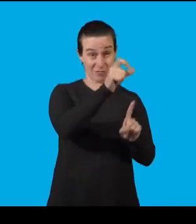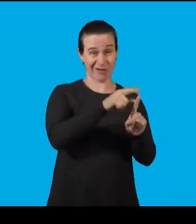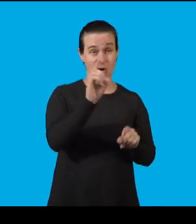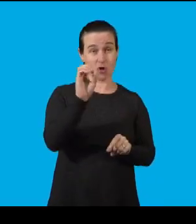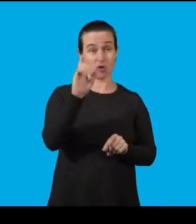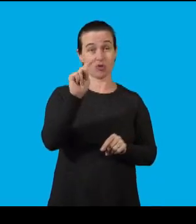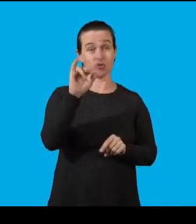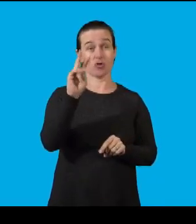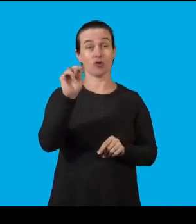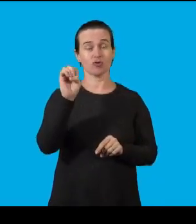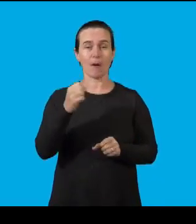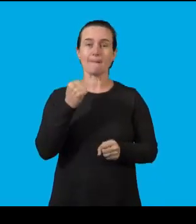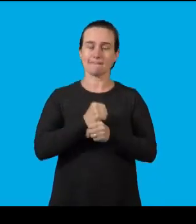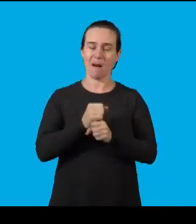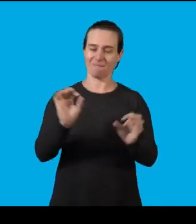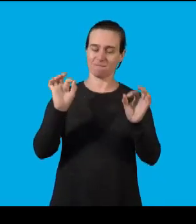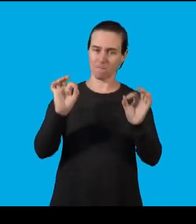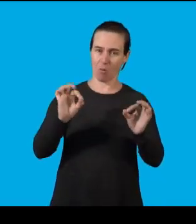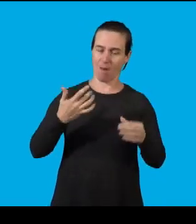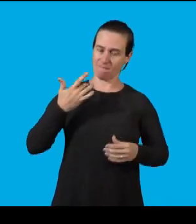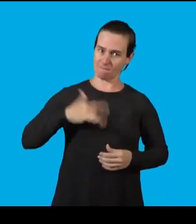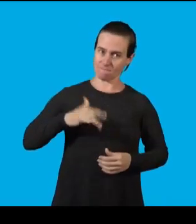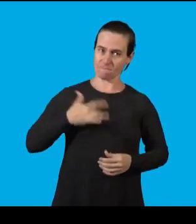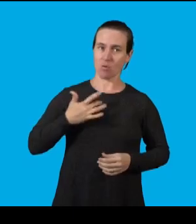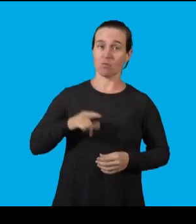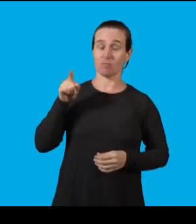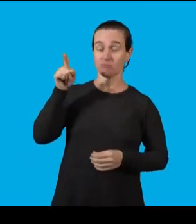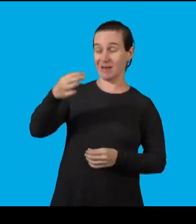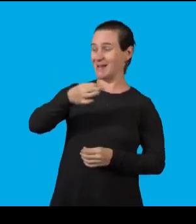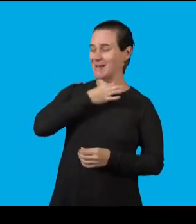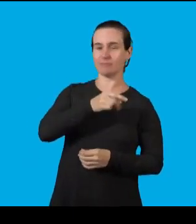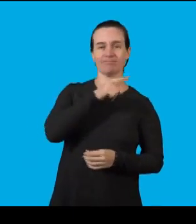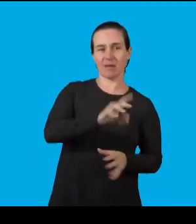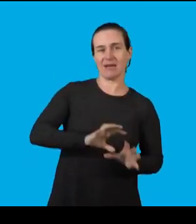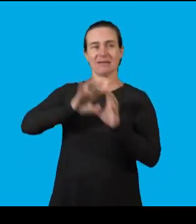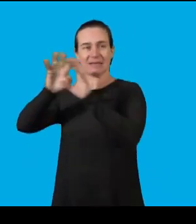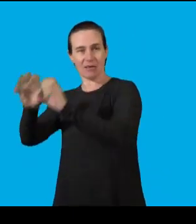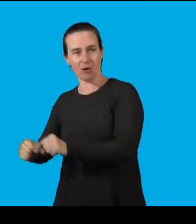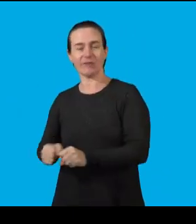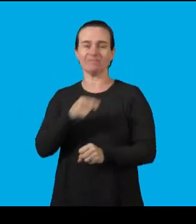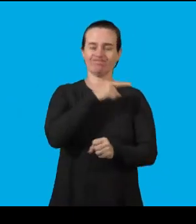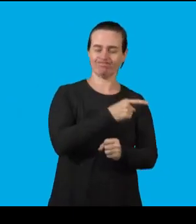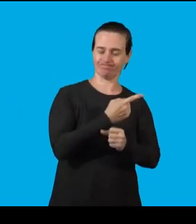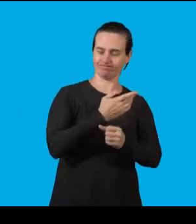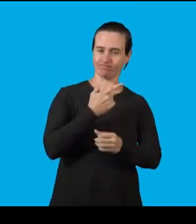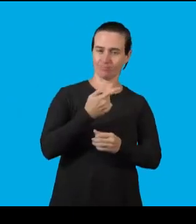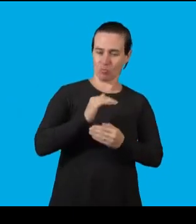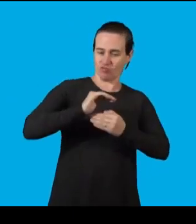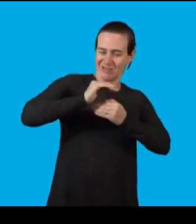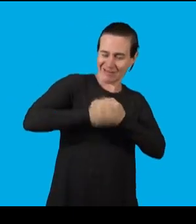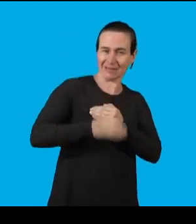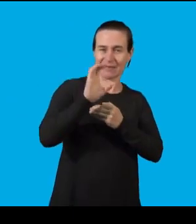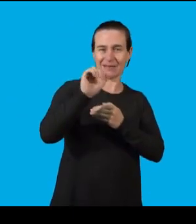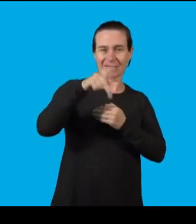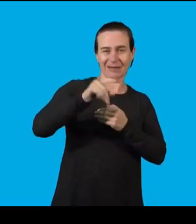Truman Doctrine formalized the replacement, so you can see replacement of England with the United States as a defender of